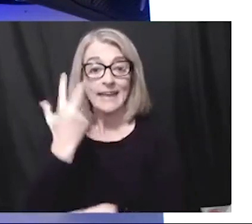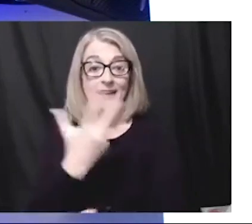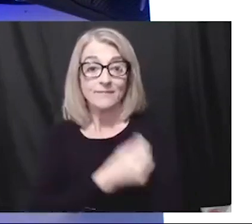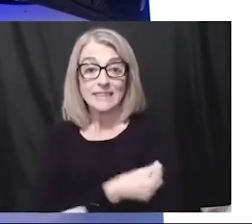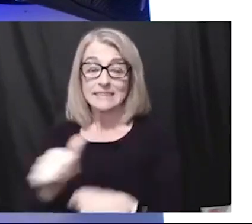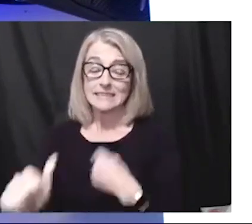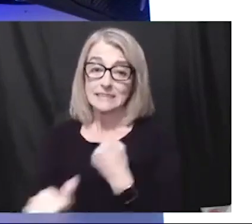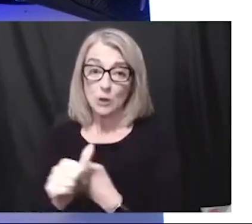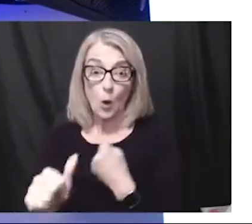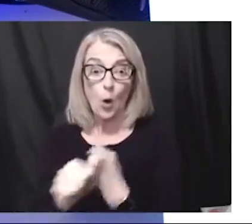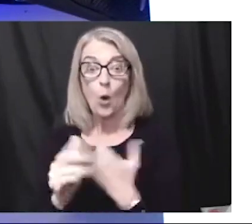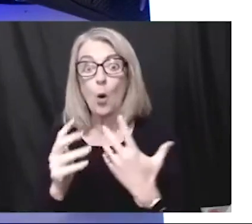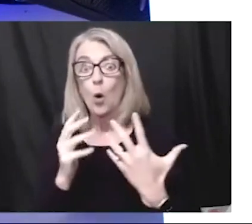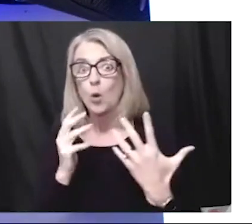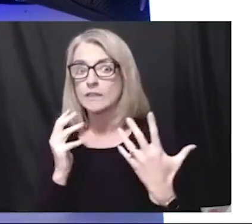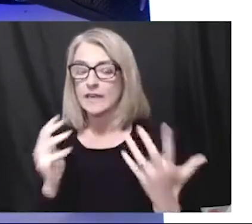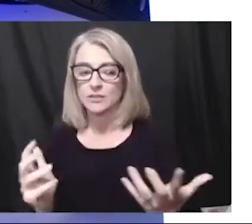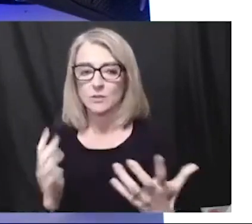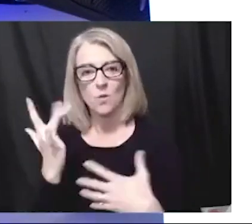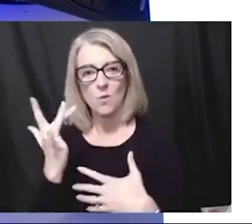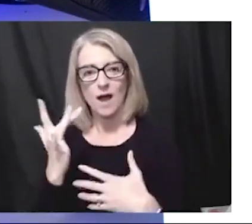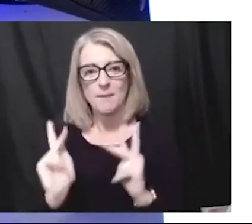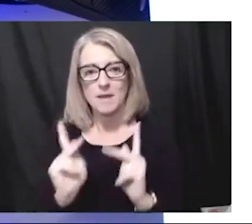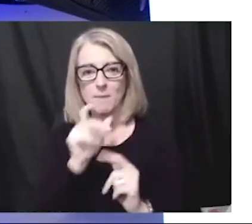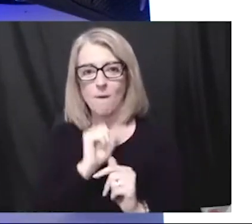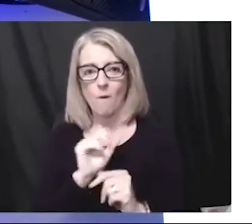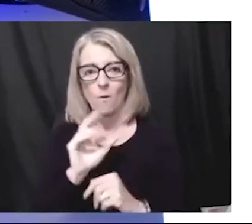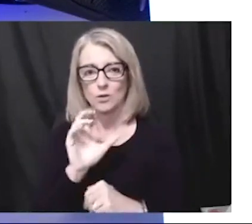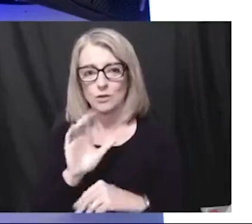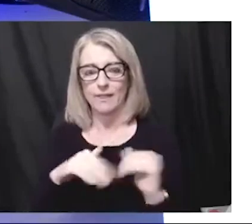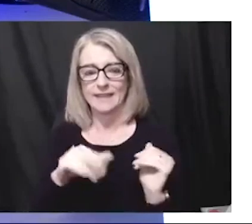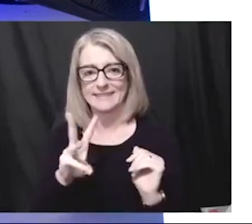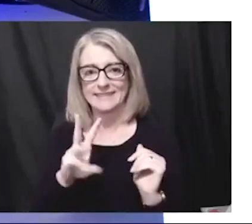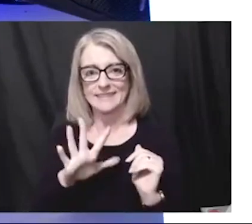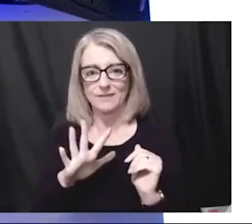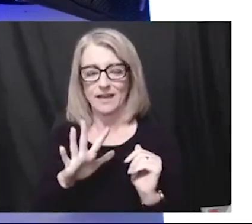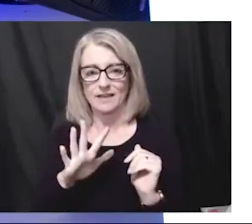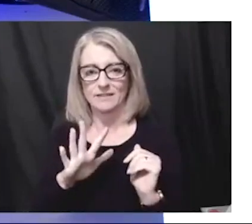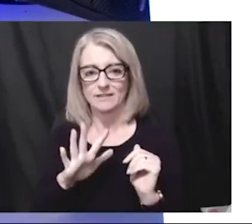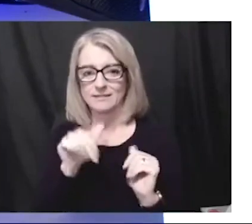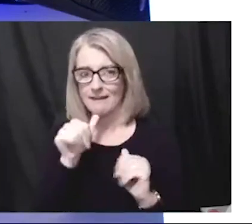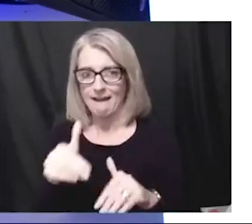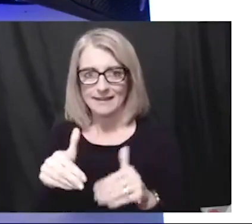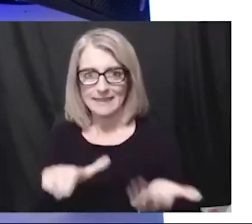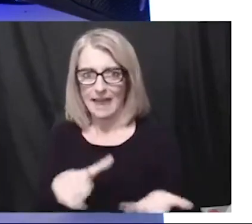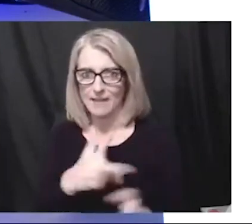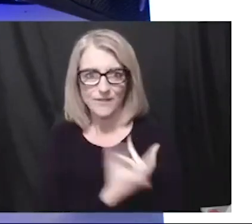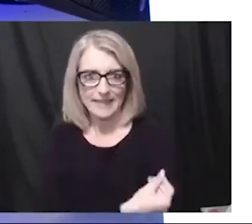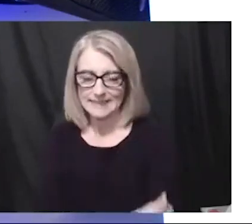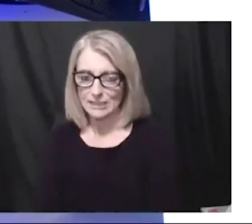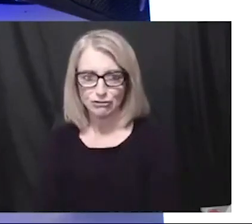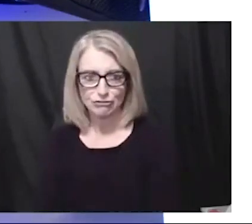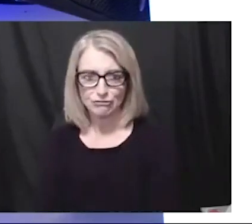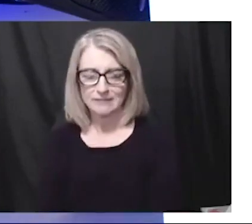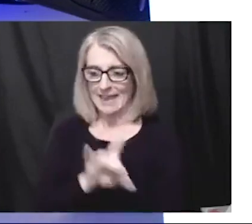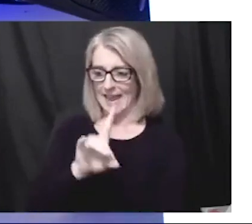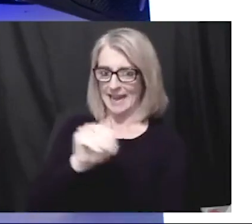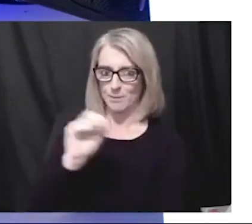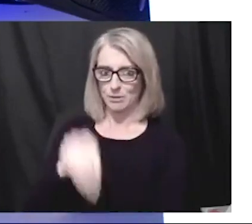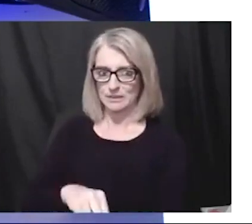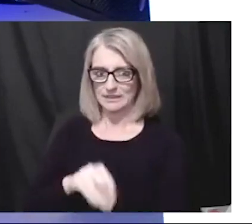because they recognize that this drives up their costs. 20% of Delta's unvaccinated employees have already gotten vaccinated because of that, or we think because of